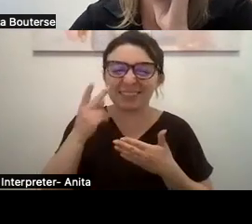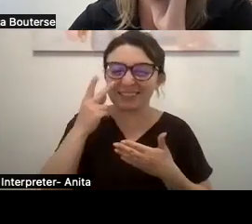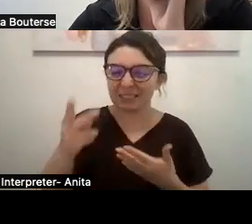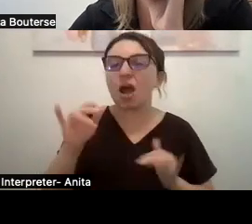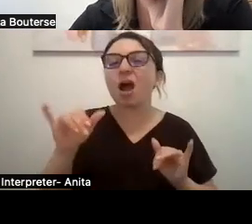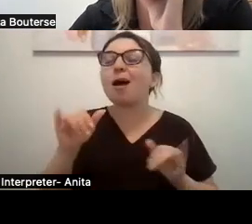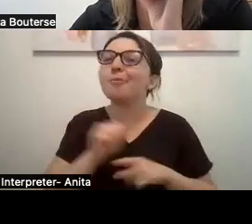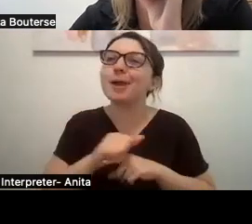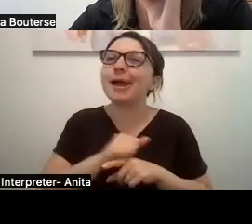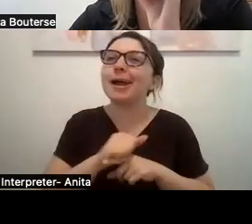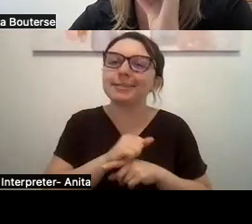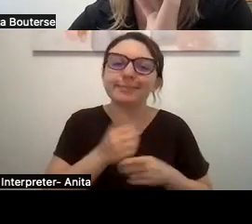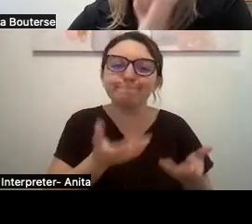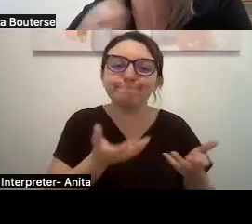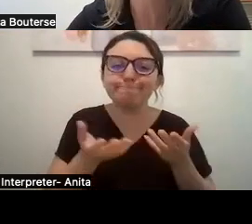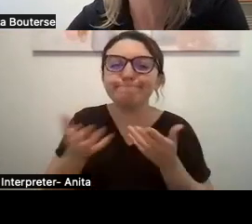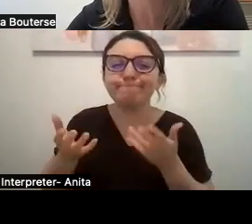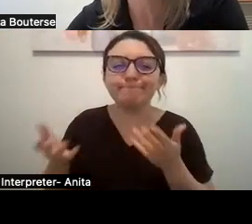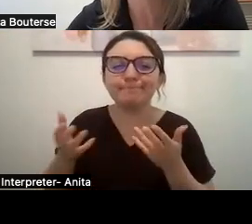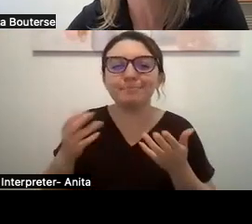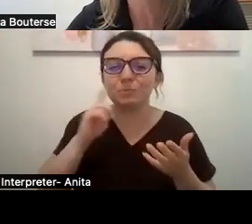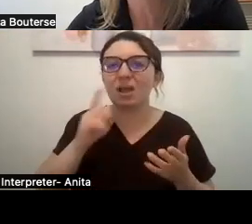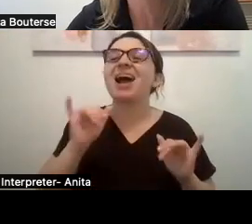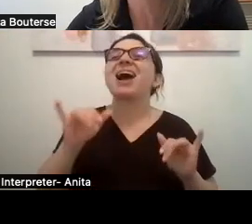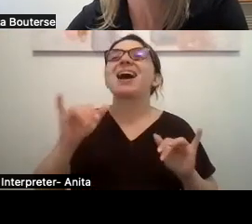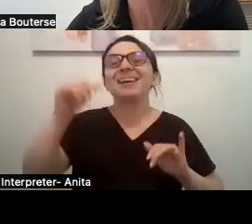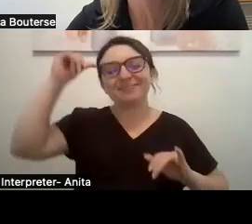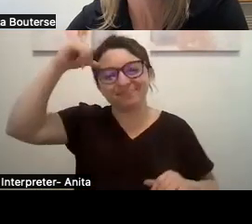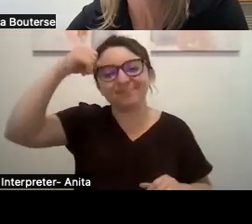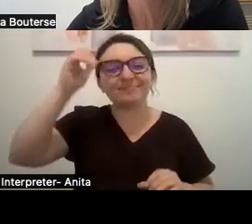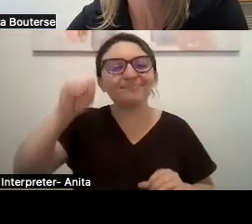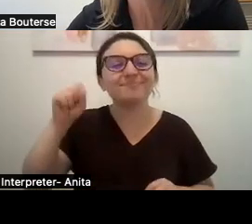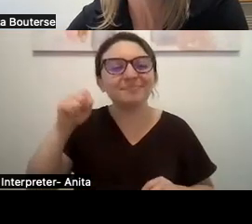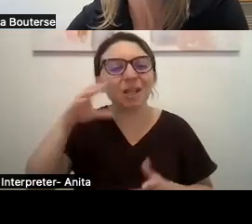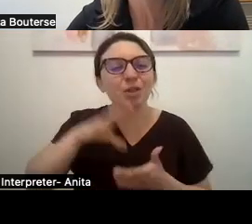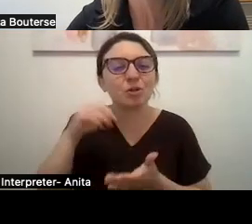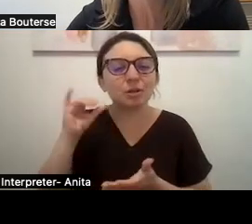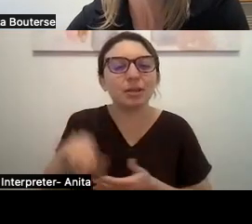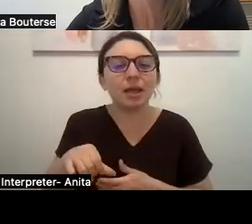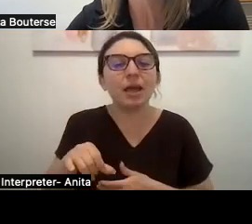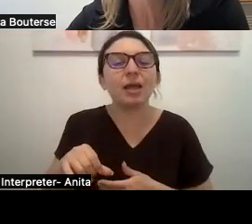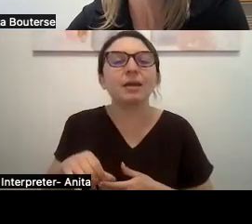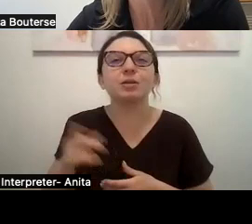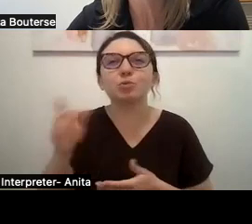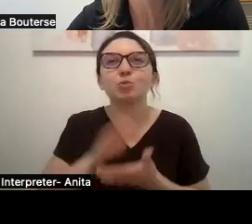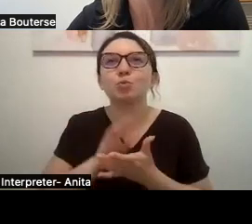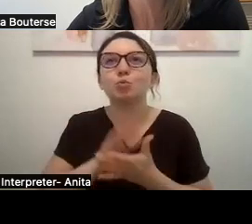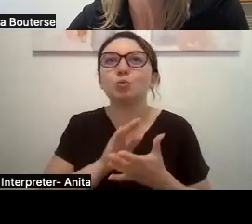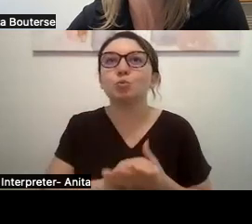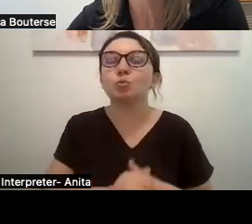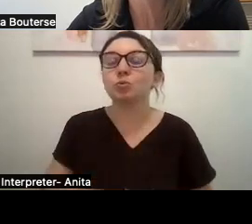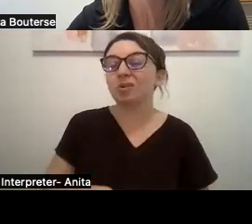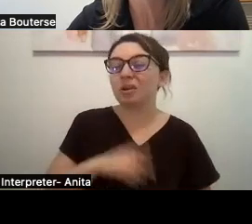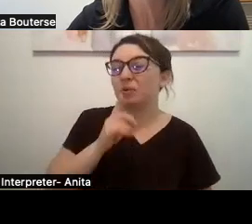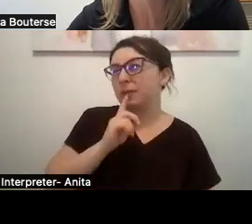extra practice at home as well to kind of solidify what they've learned throughout the day. A significant